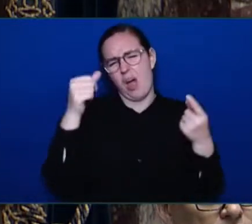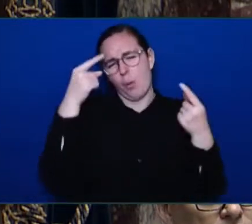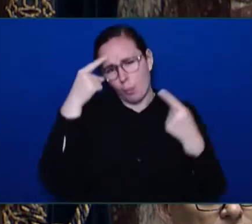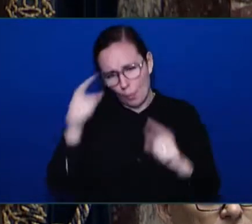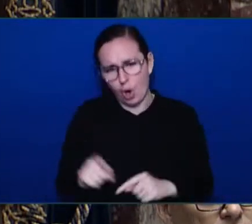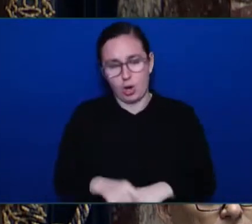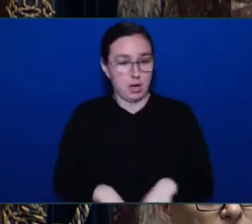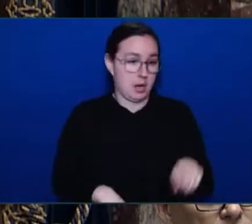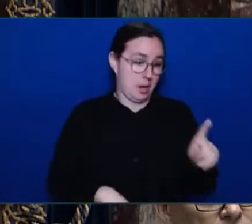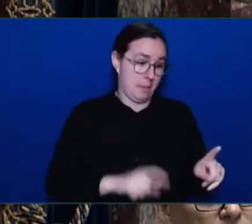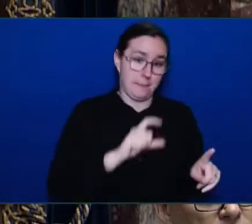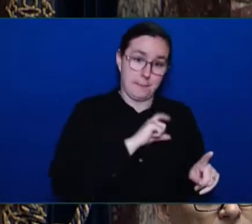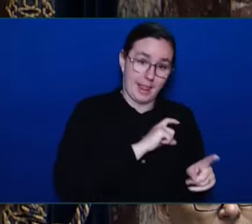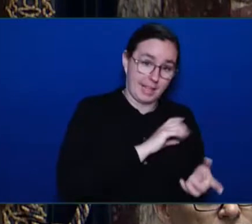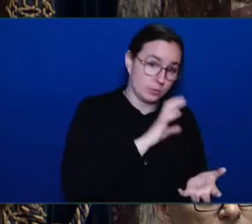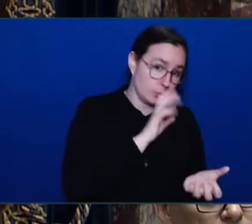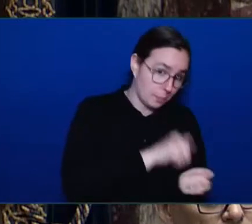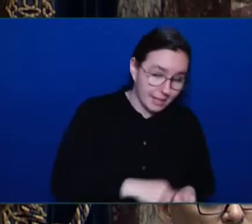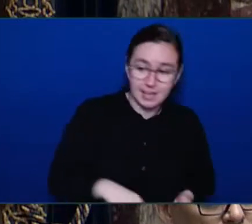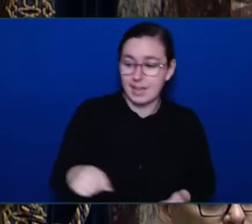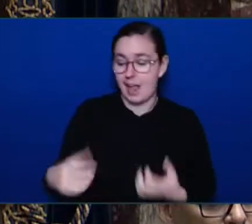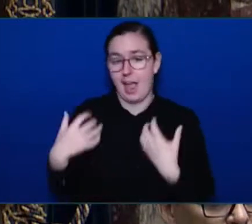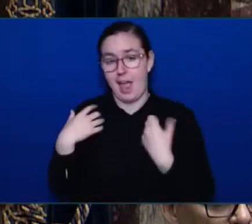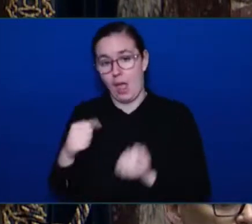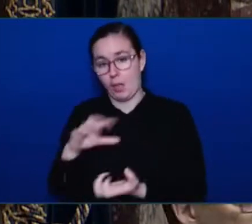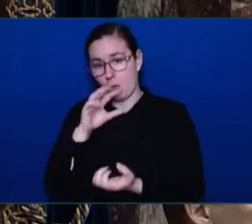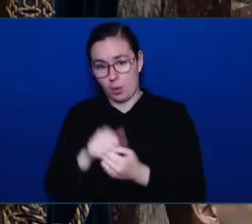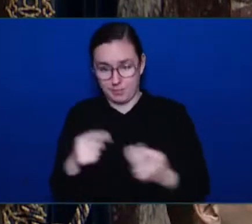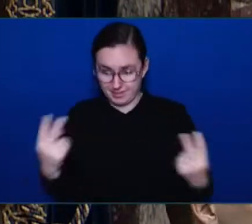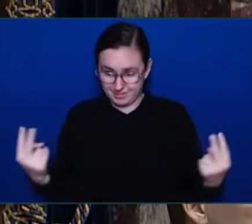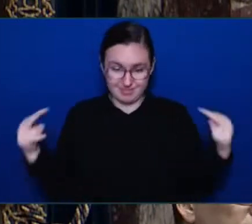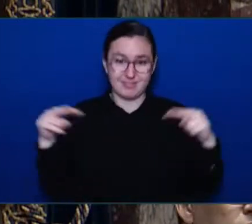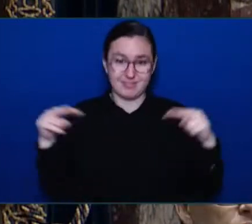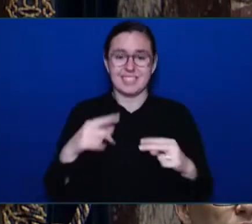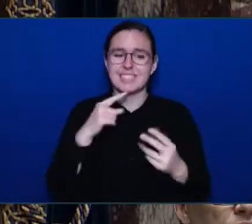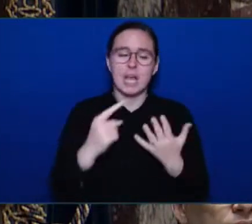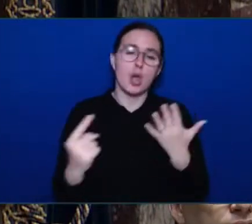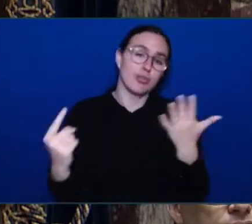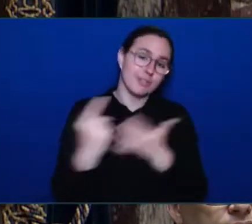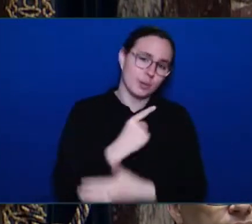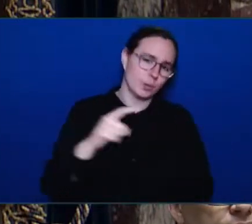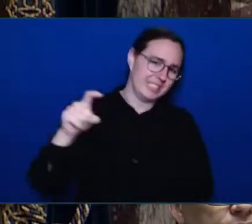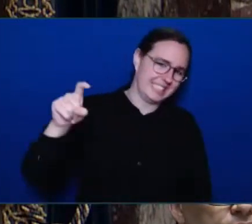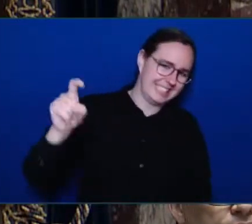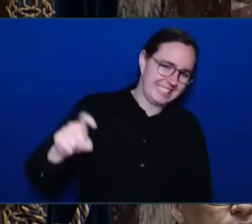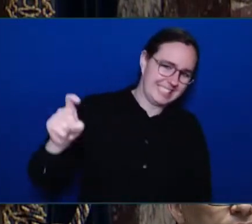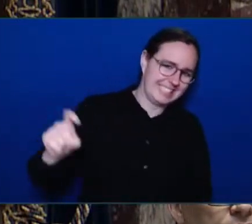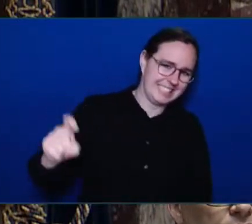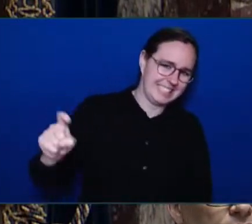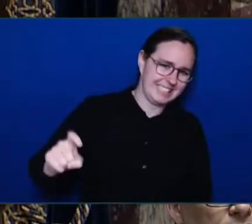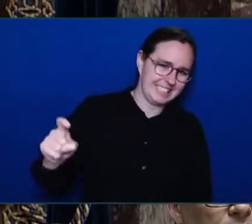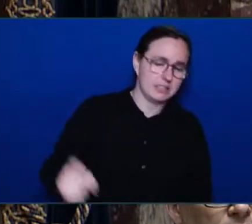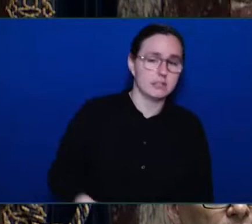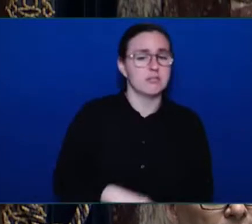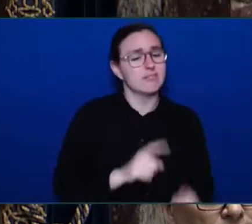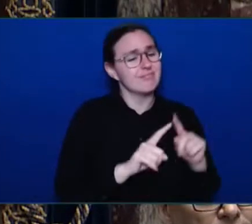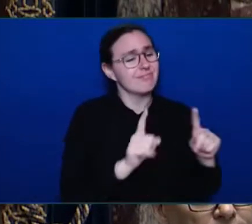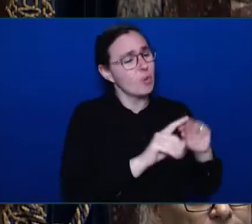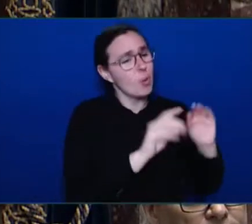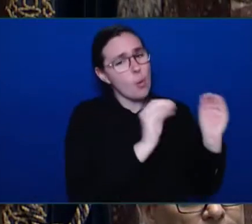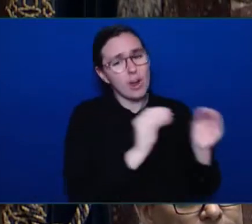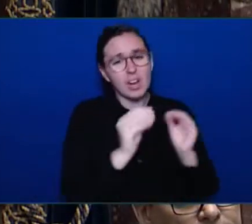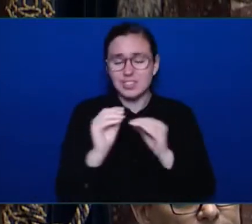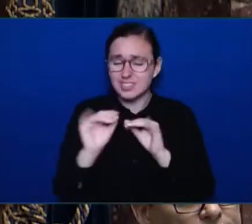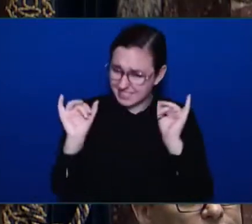and Families, the Ombudsperson, and several community organizations. My question is to the Minister of Health. Will he commit